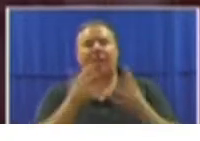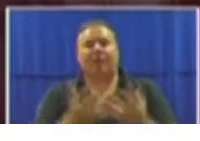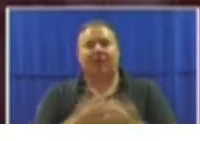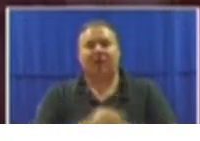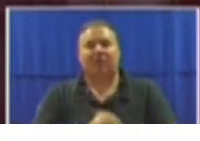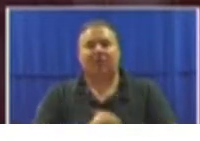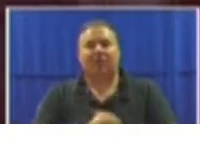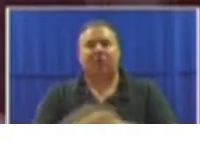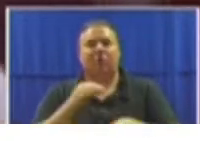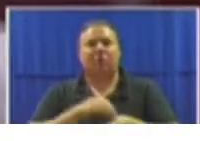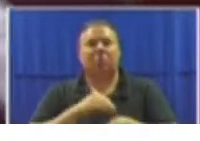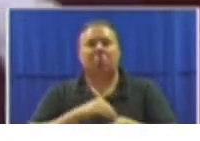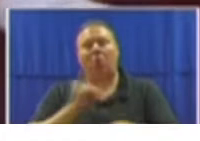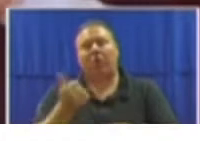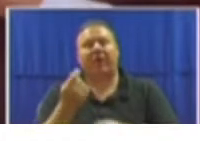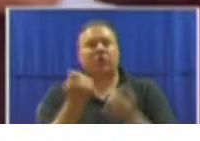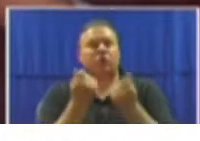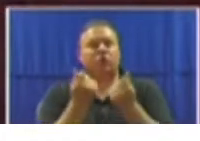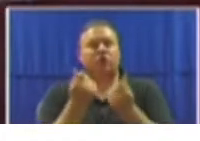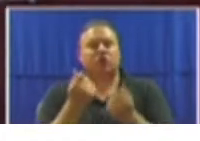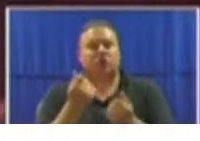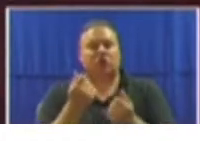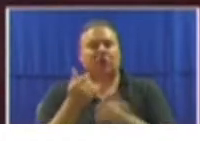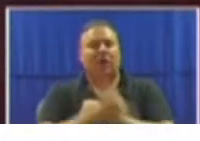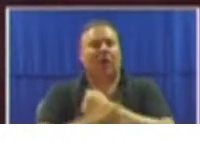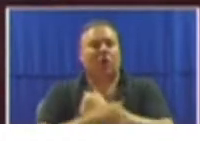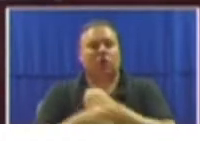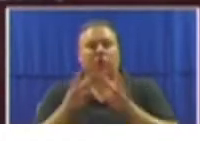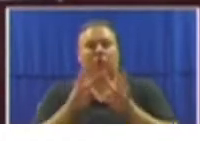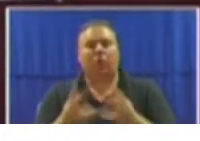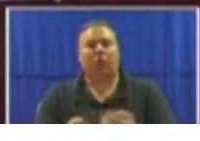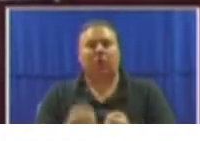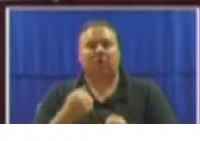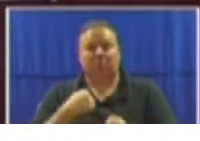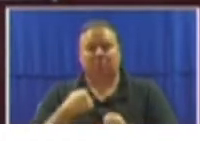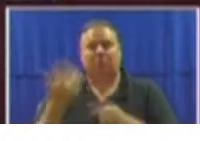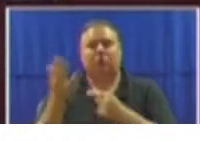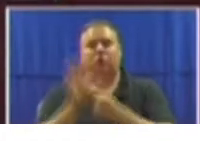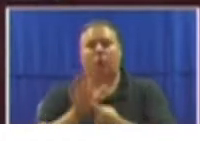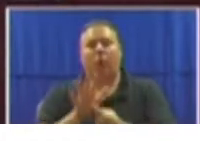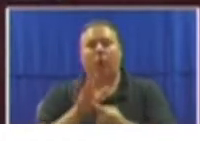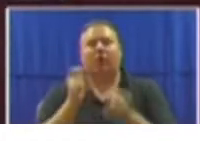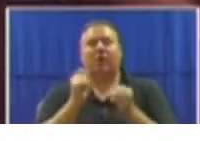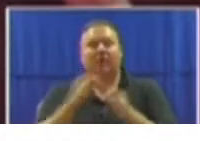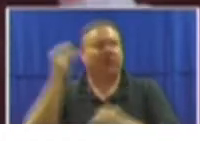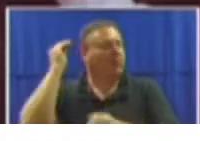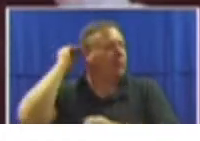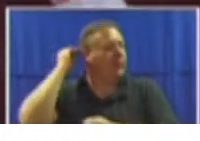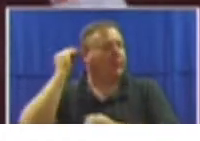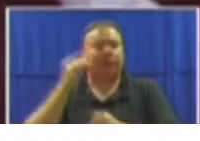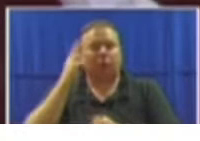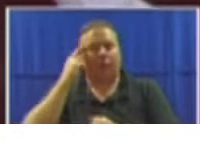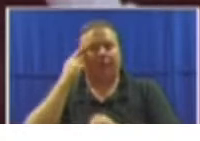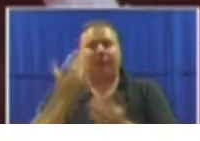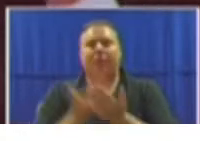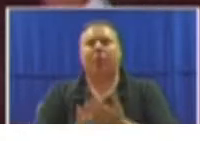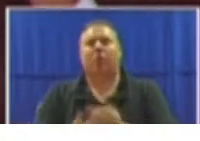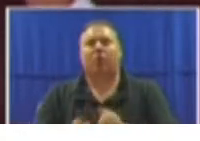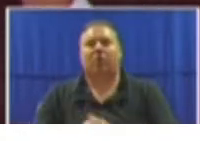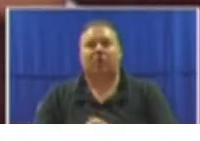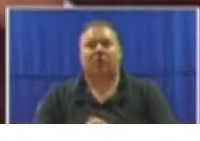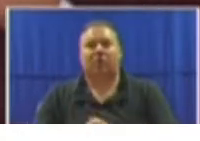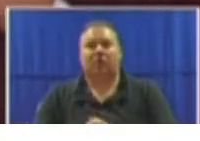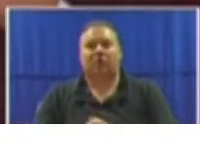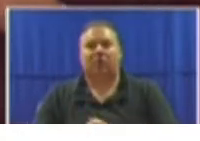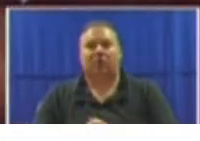richest countries of the world. I indicated that, if you remember. But are they